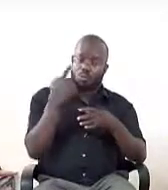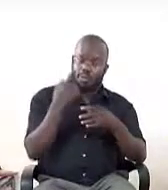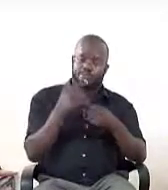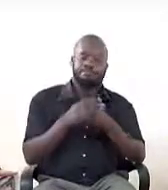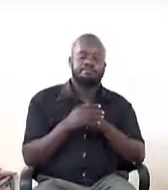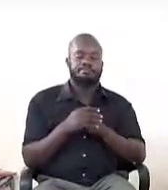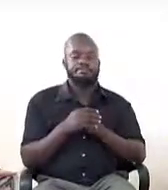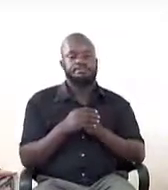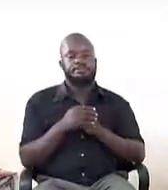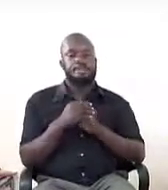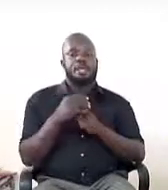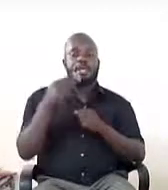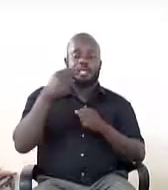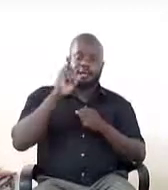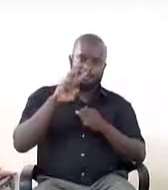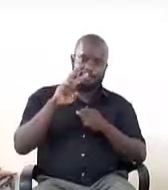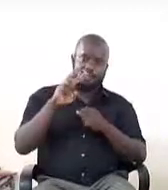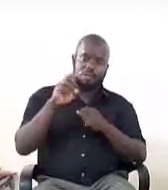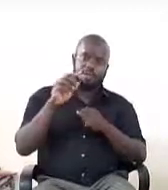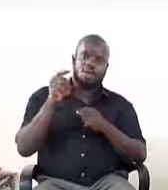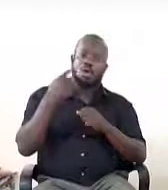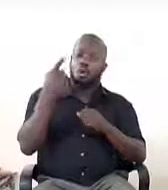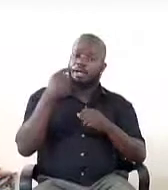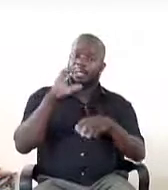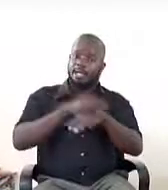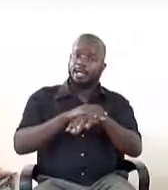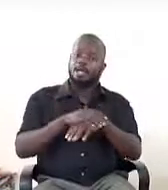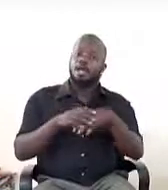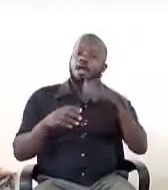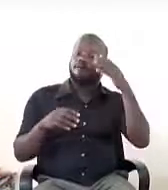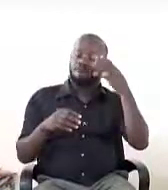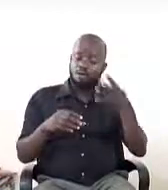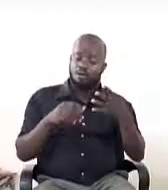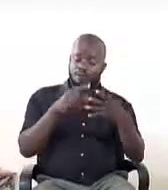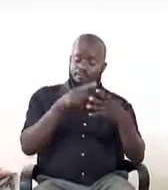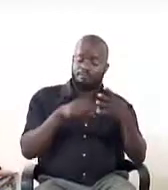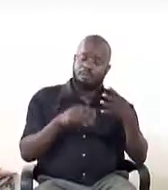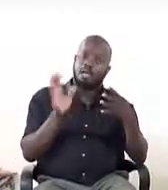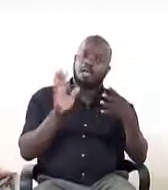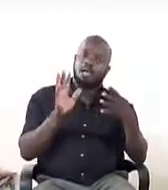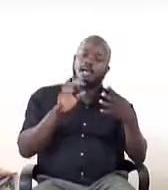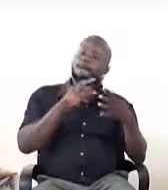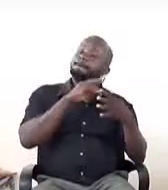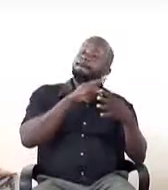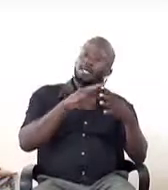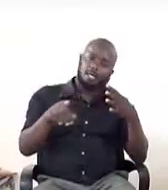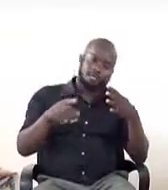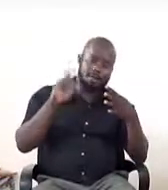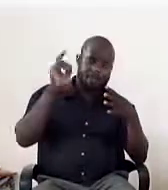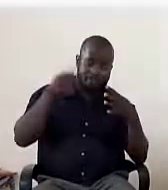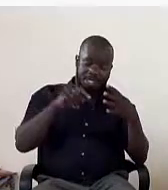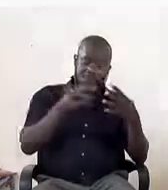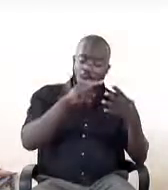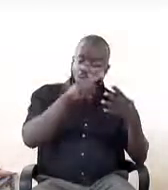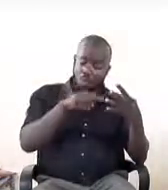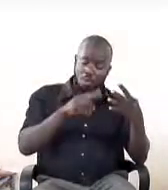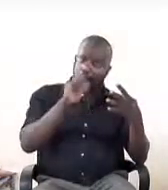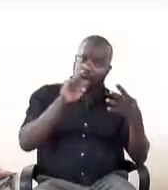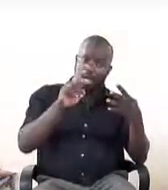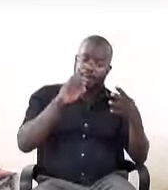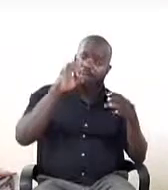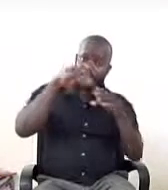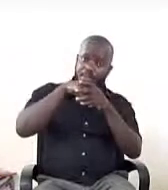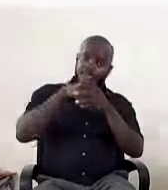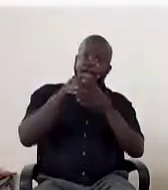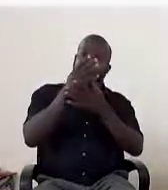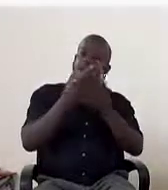And HIV is not only transmitted in those 4 body fluids, but one of those body fluids actually has to get